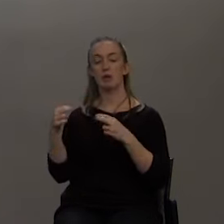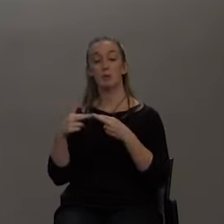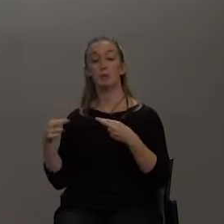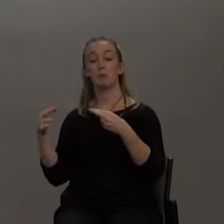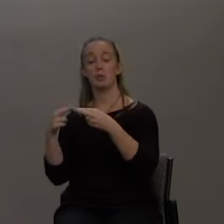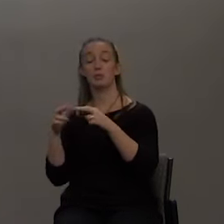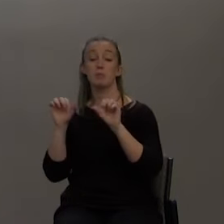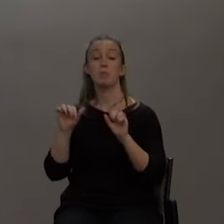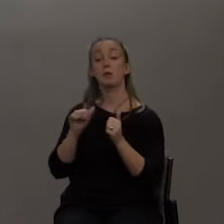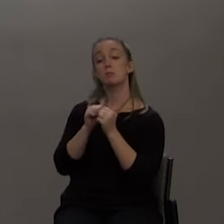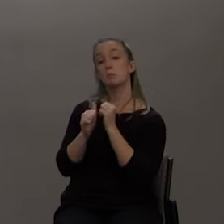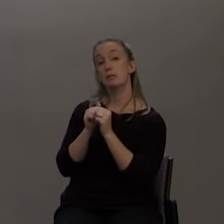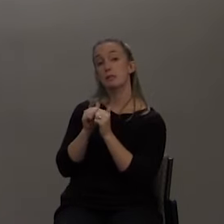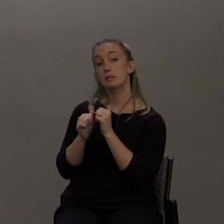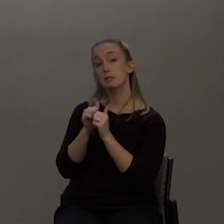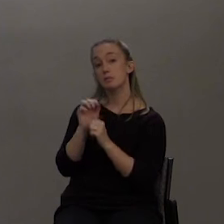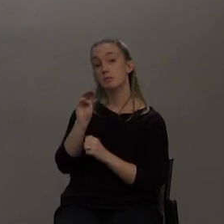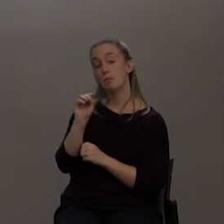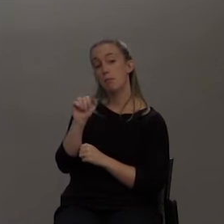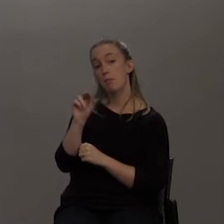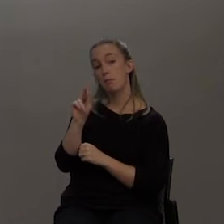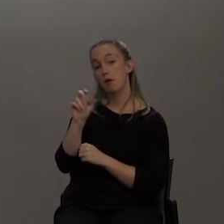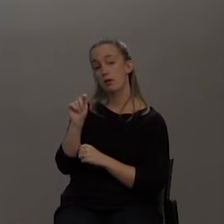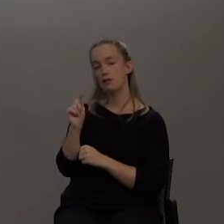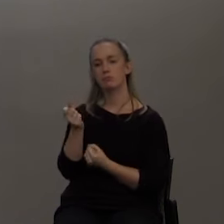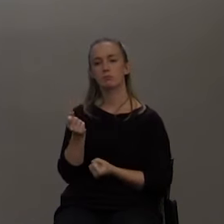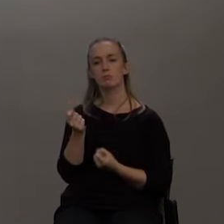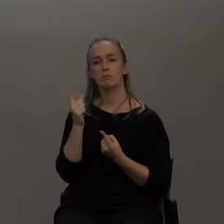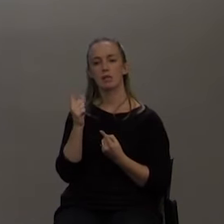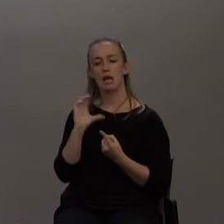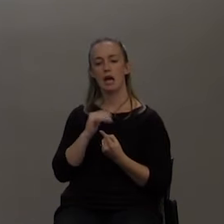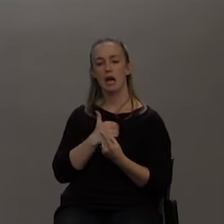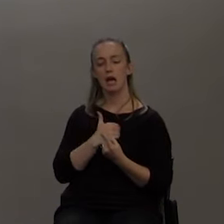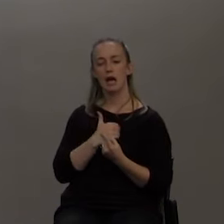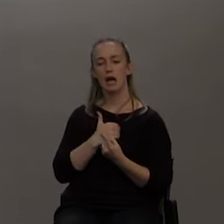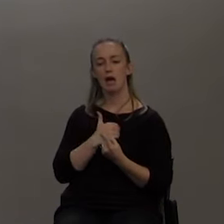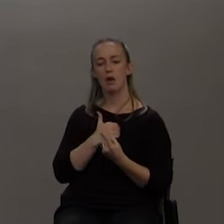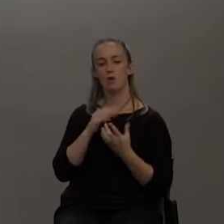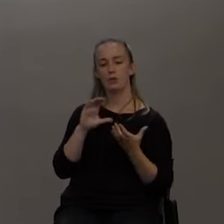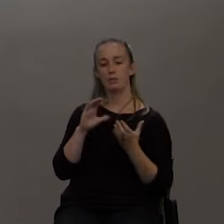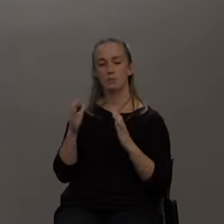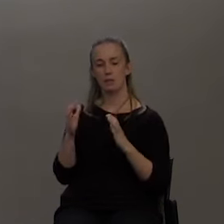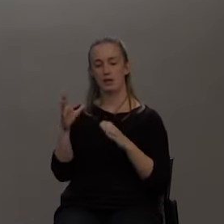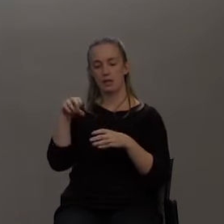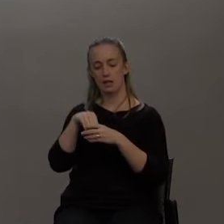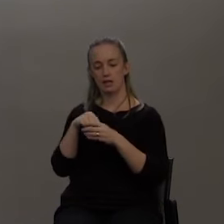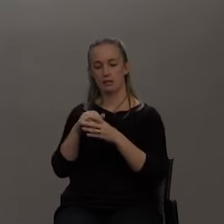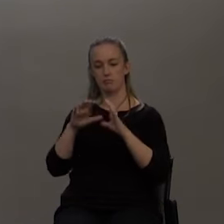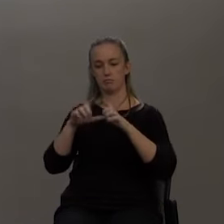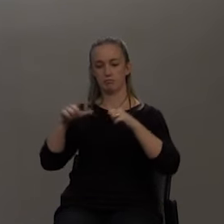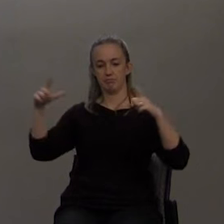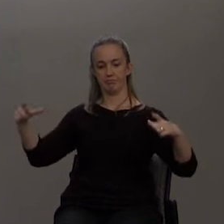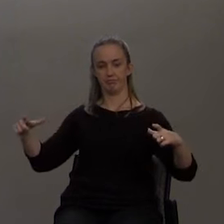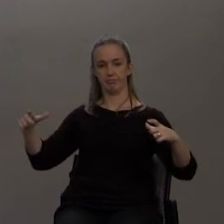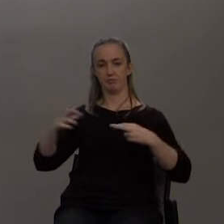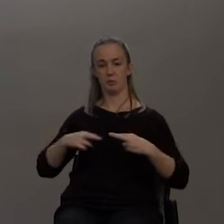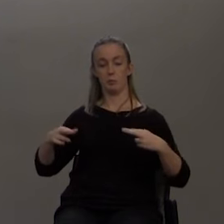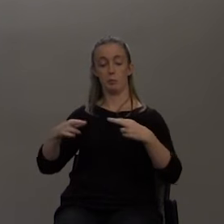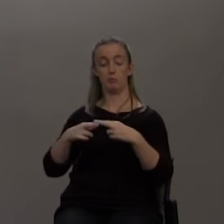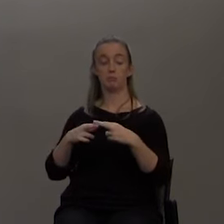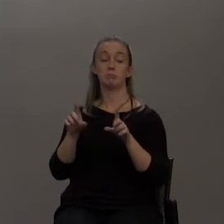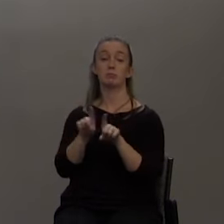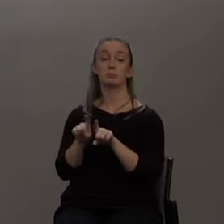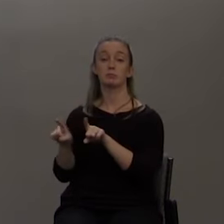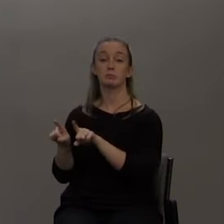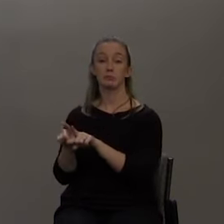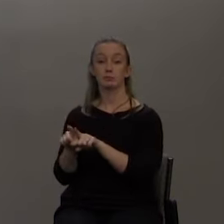competing markets to get an idea of where we sit within the larger region and, for instance, in